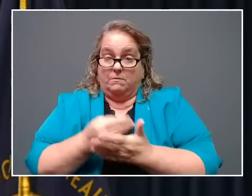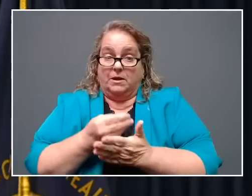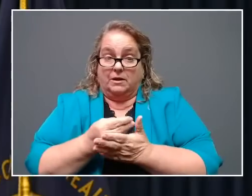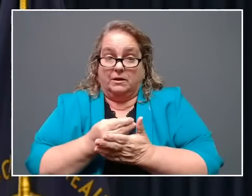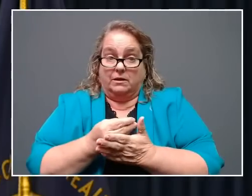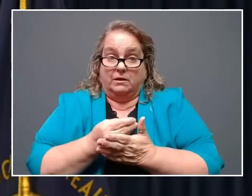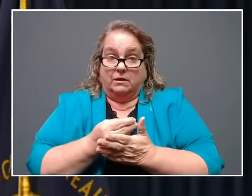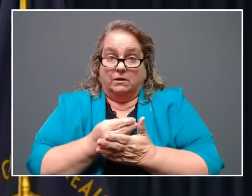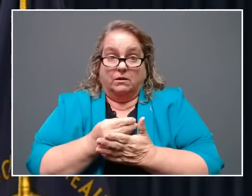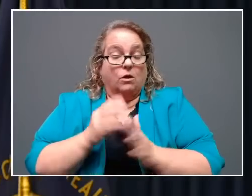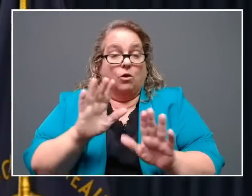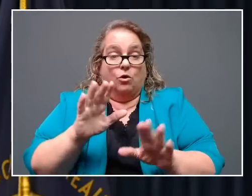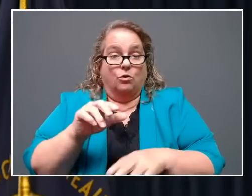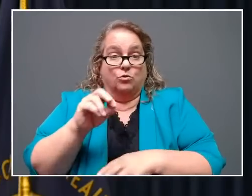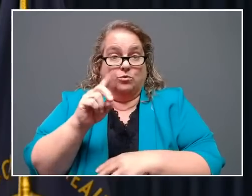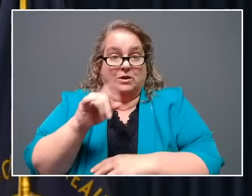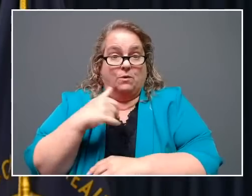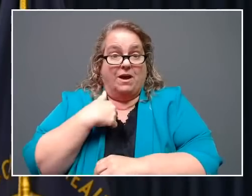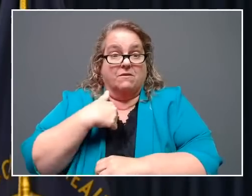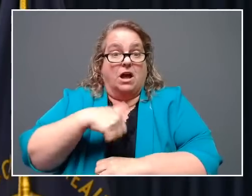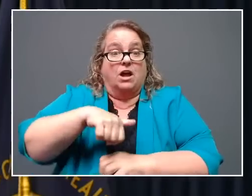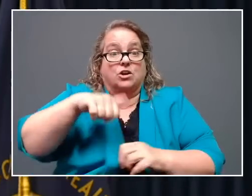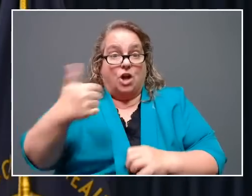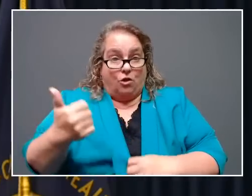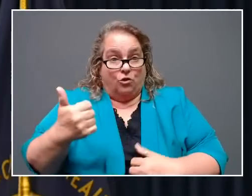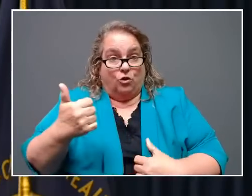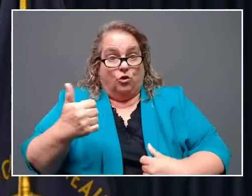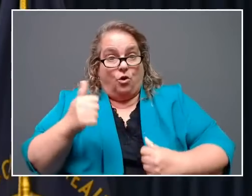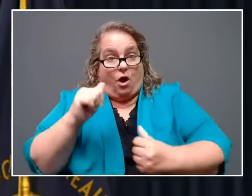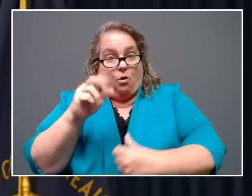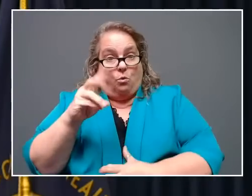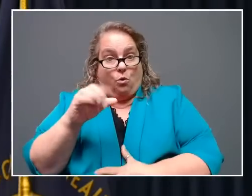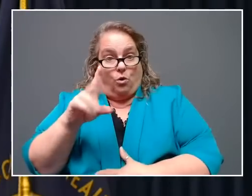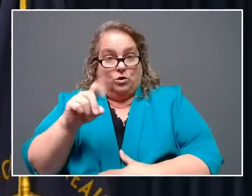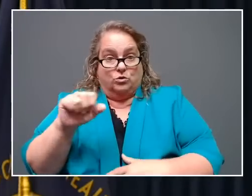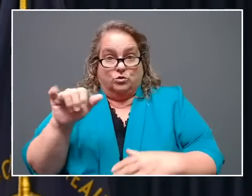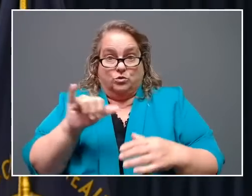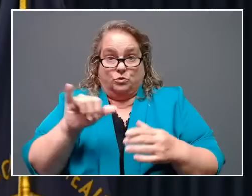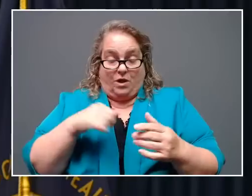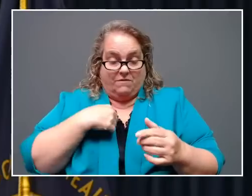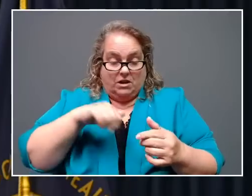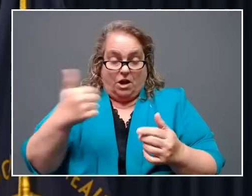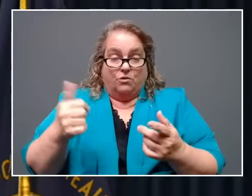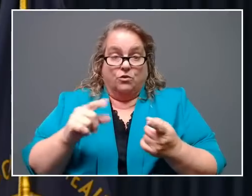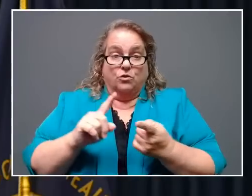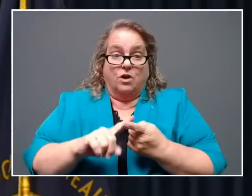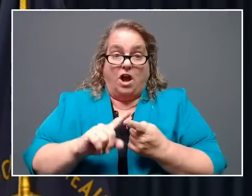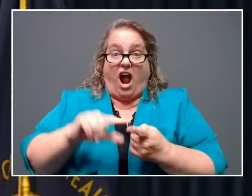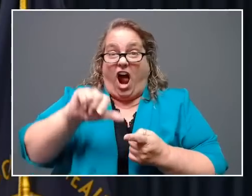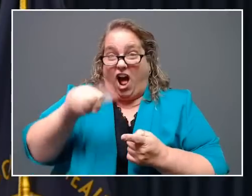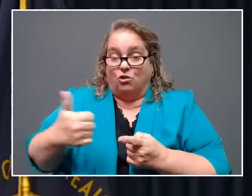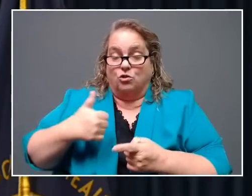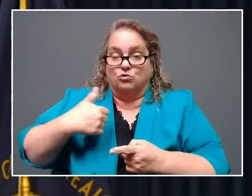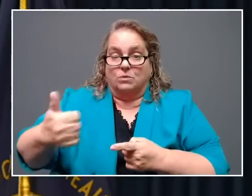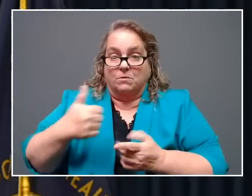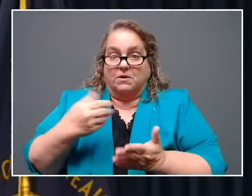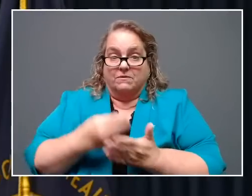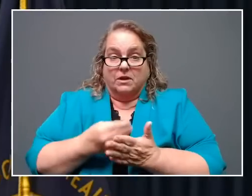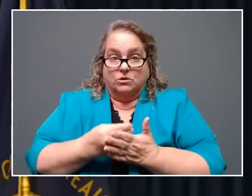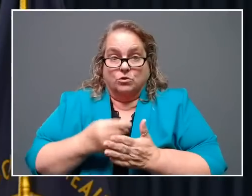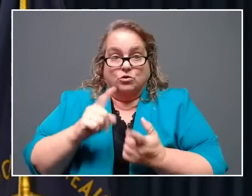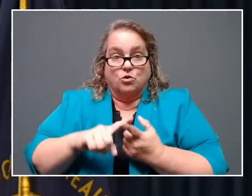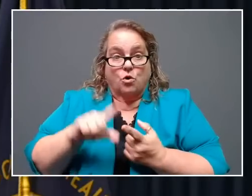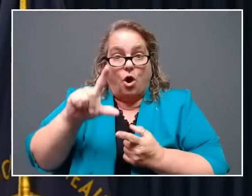Today we have another set of infrastructure awards as well. These are discretionary transportation funds that will go towards local road